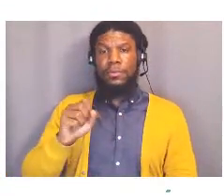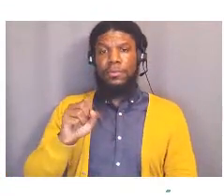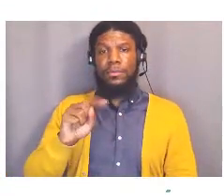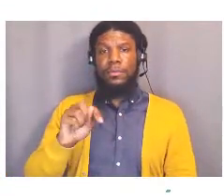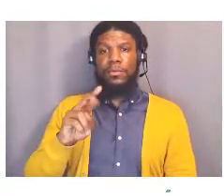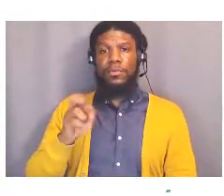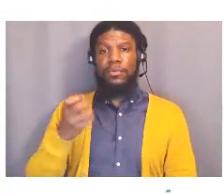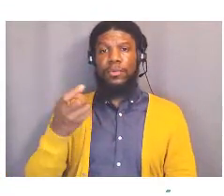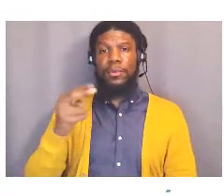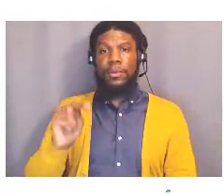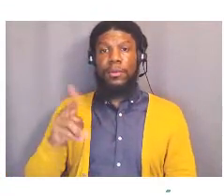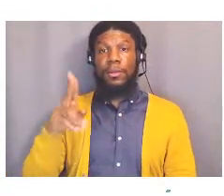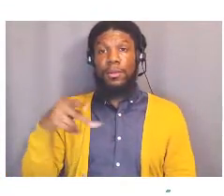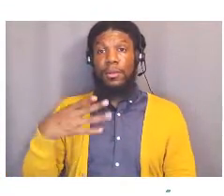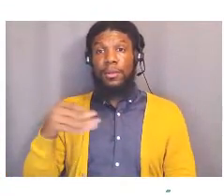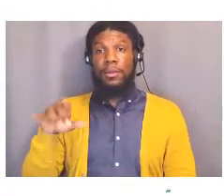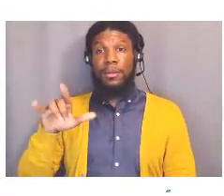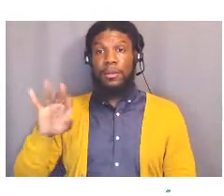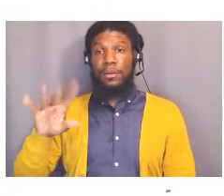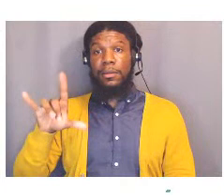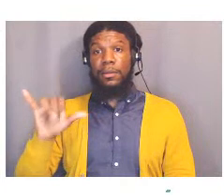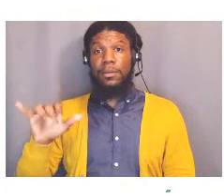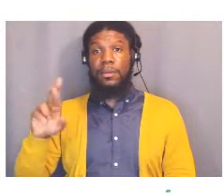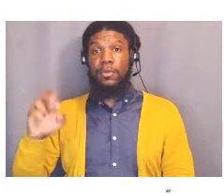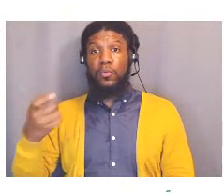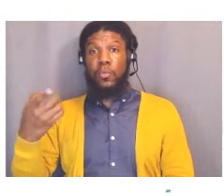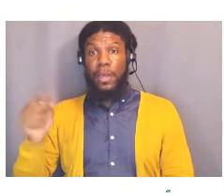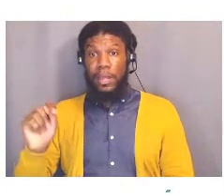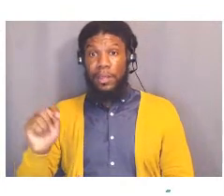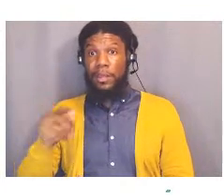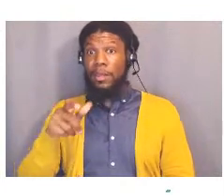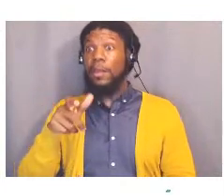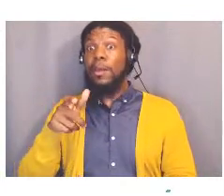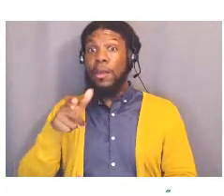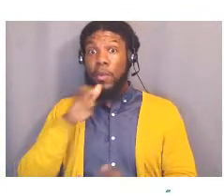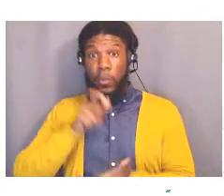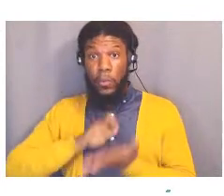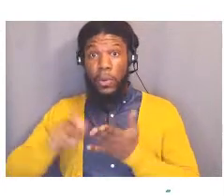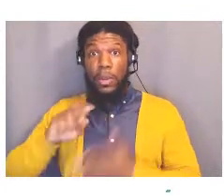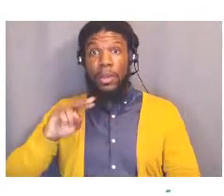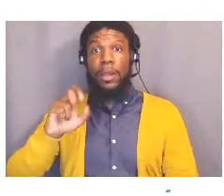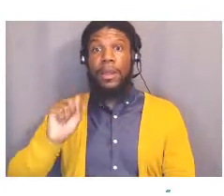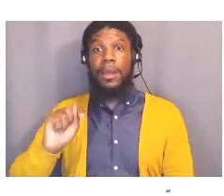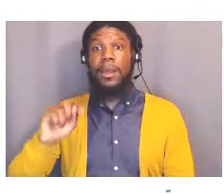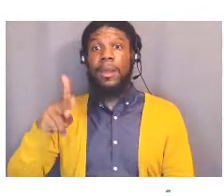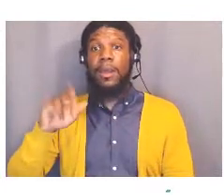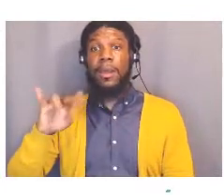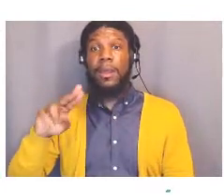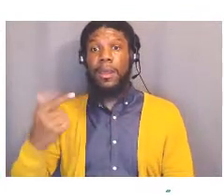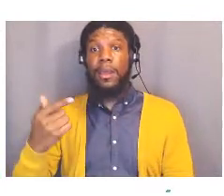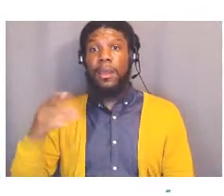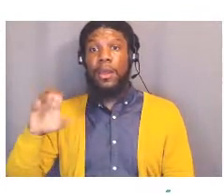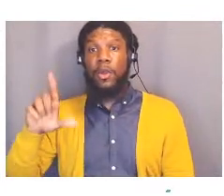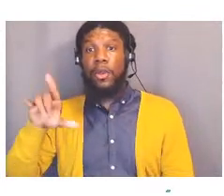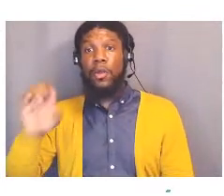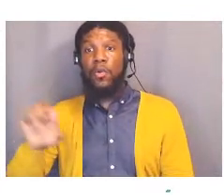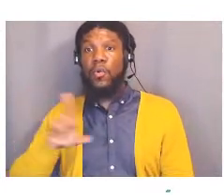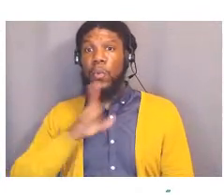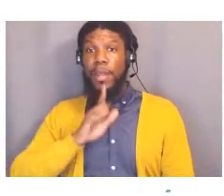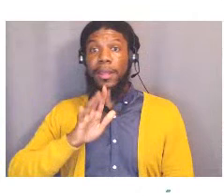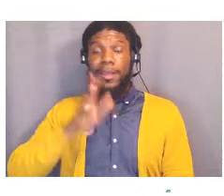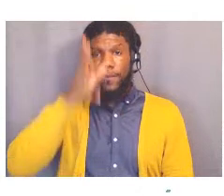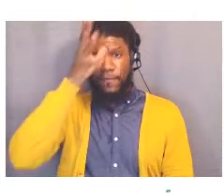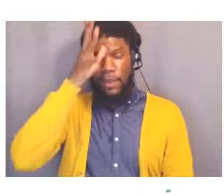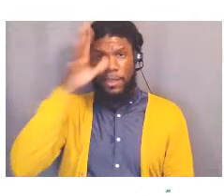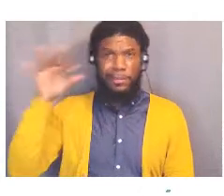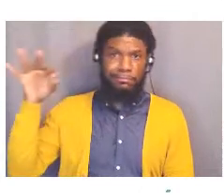Well, it was written by Nat King Cole. He was inspired by a sermon that his father preached in